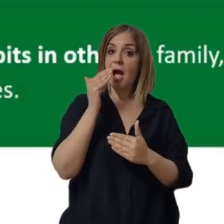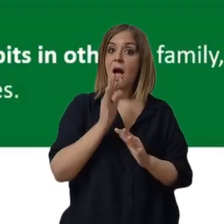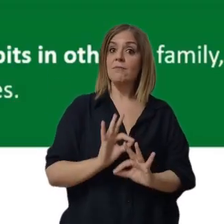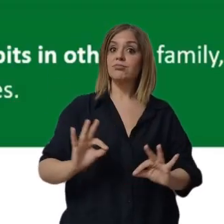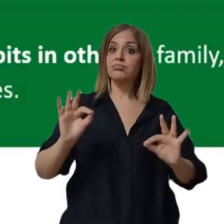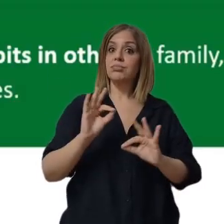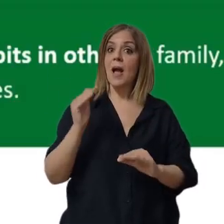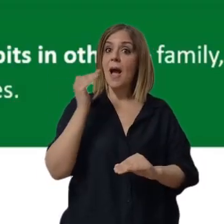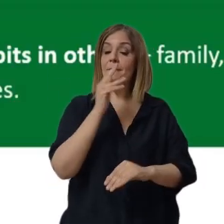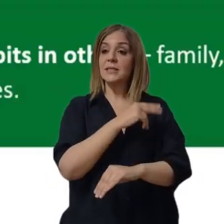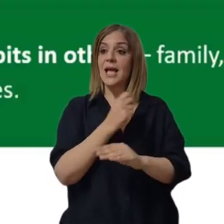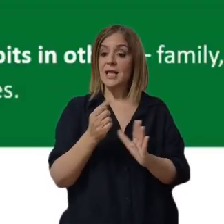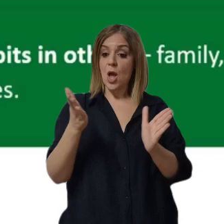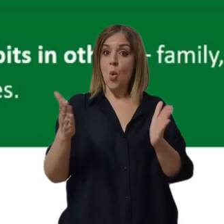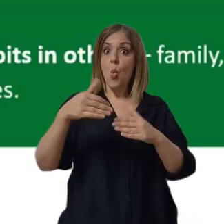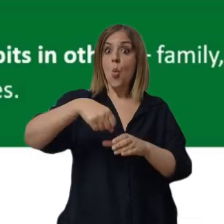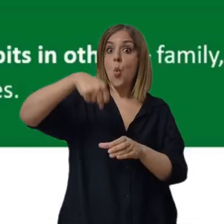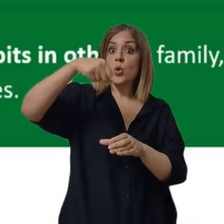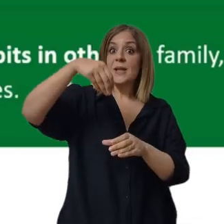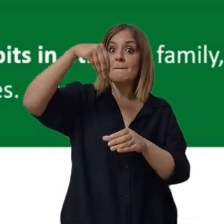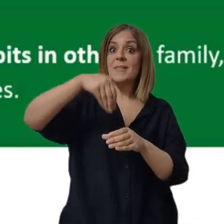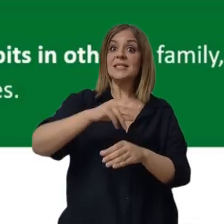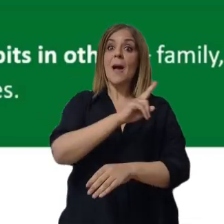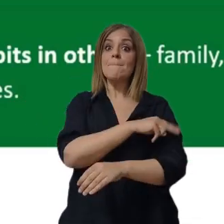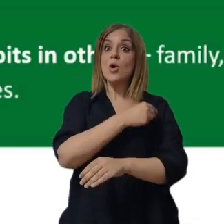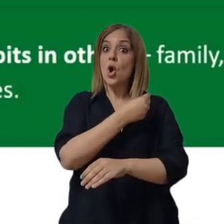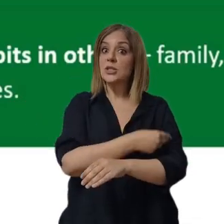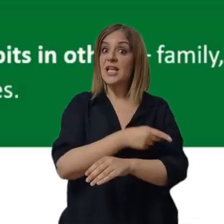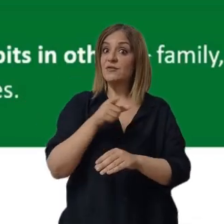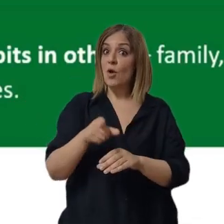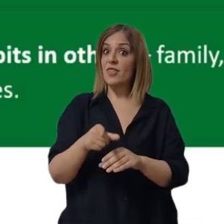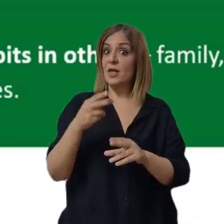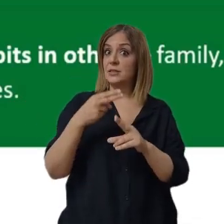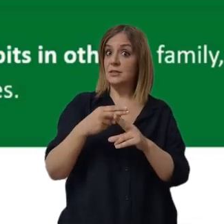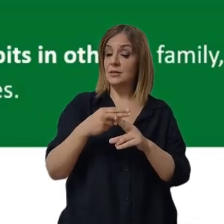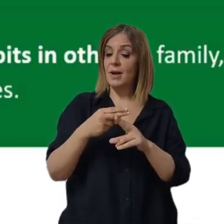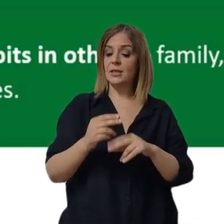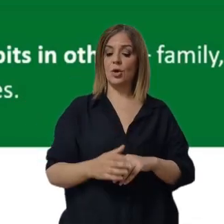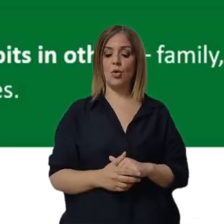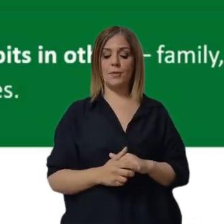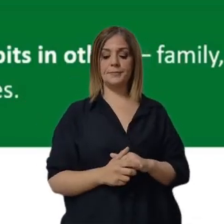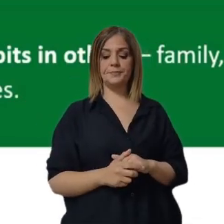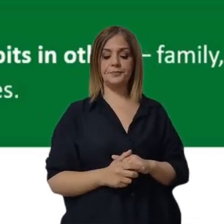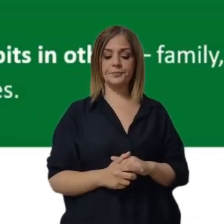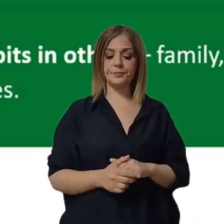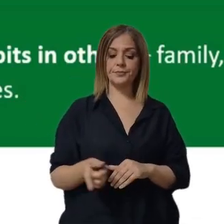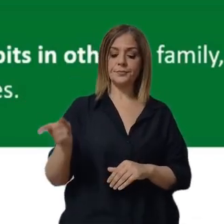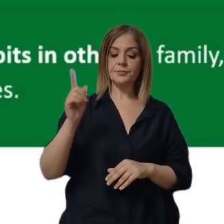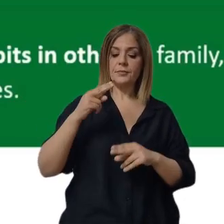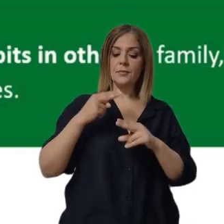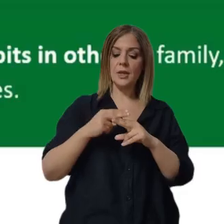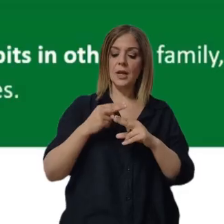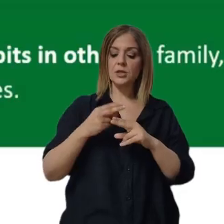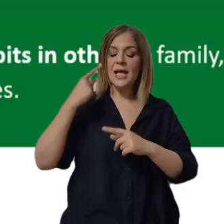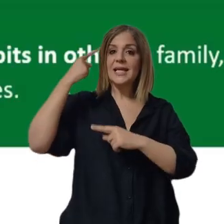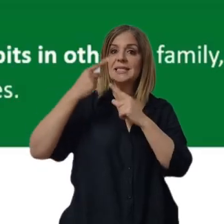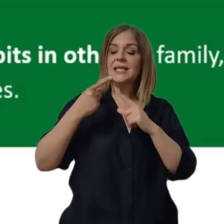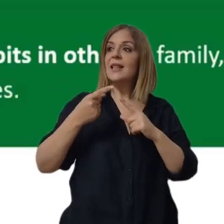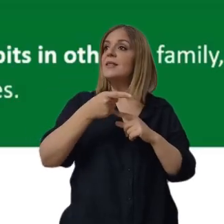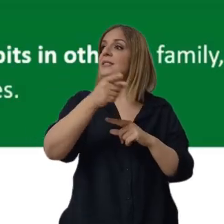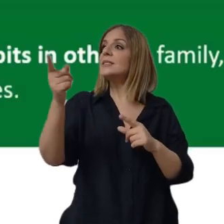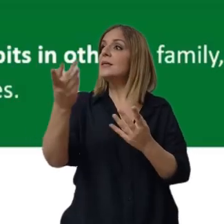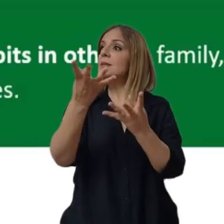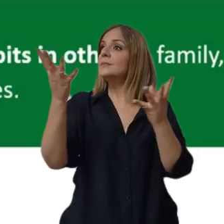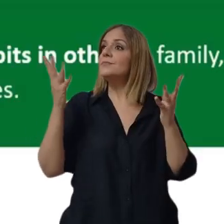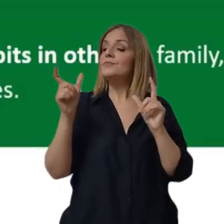first aid kit is always important and essential. And encourage safe habits in other people